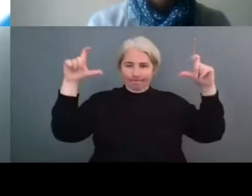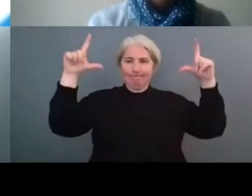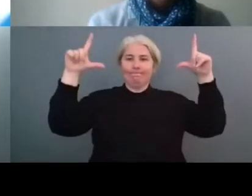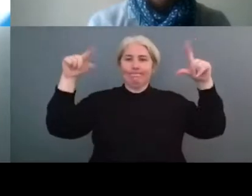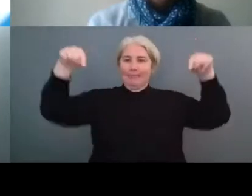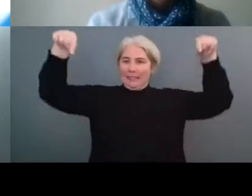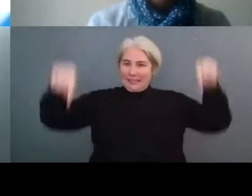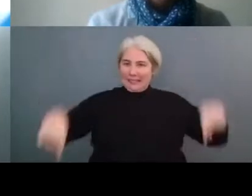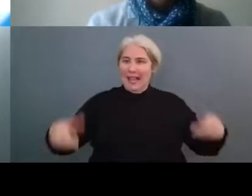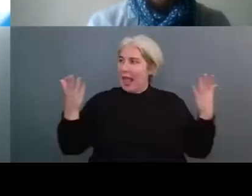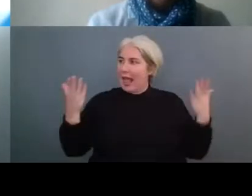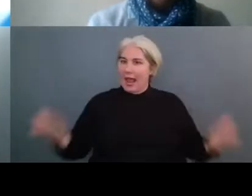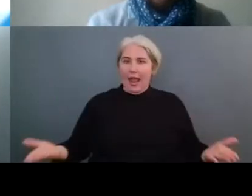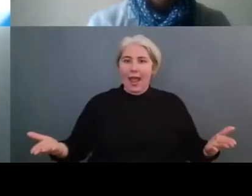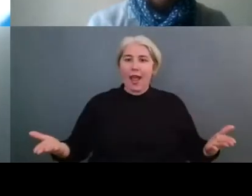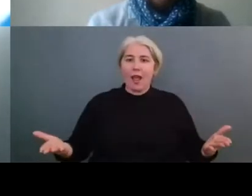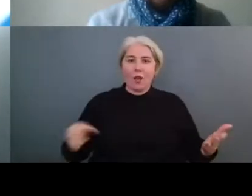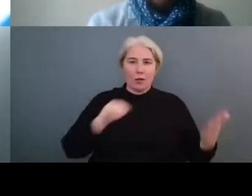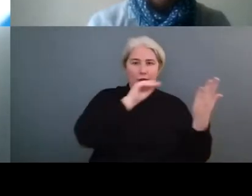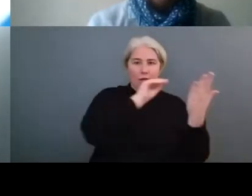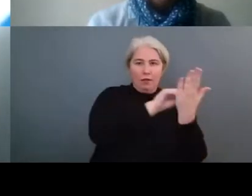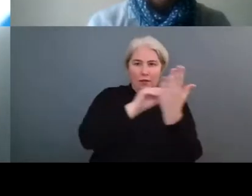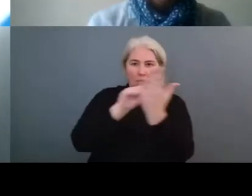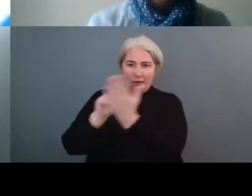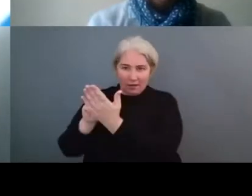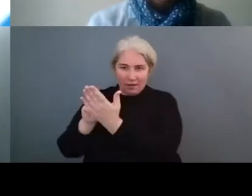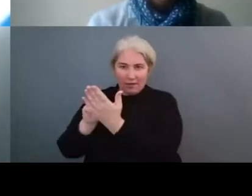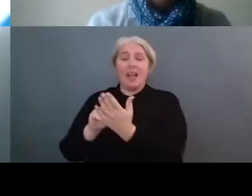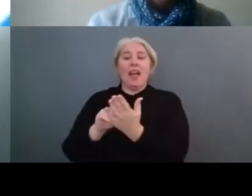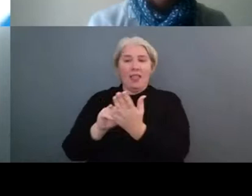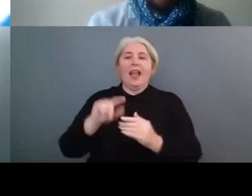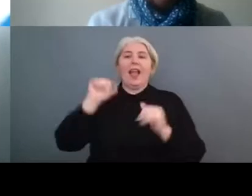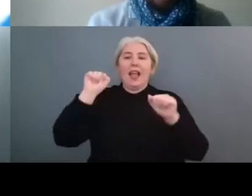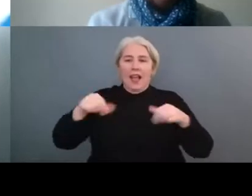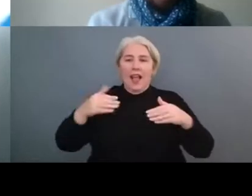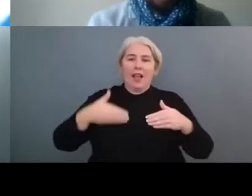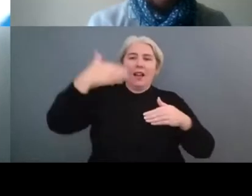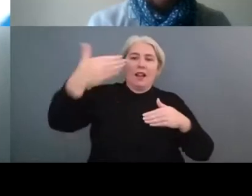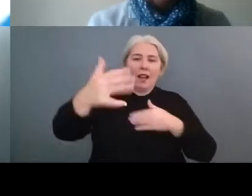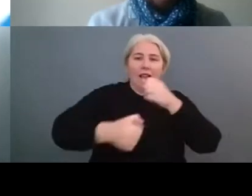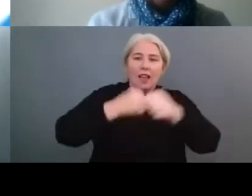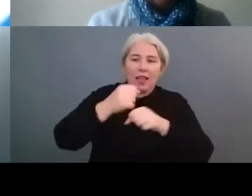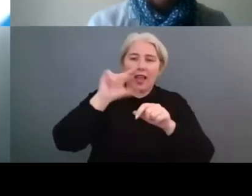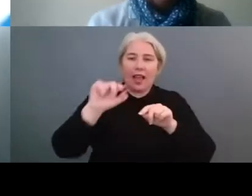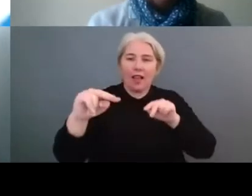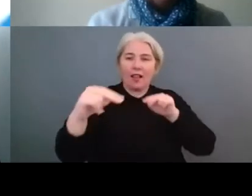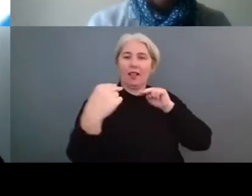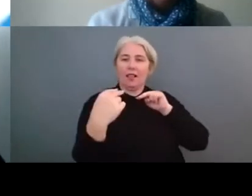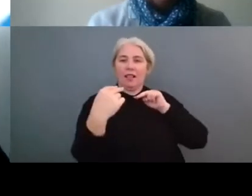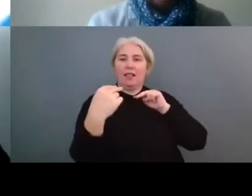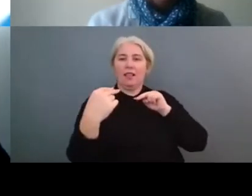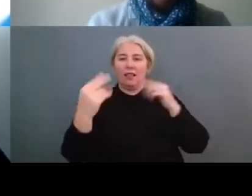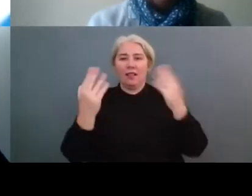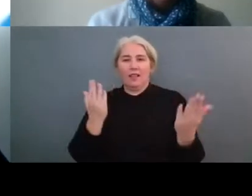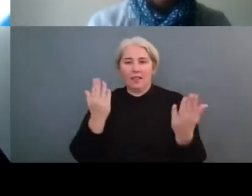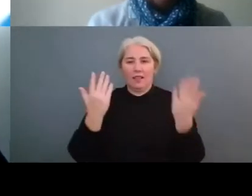as the launch of a new digital ecosystem. And before we launch it, we want to know what the impact will be, so that